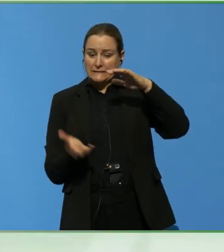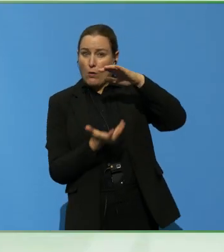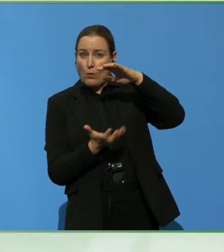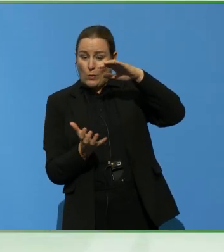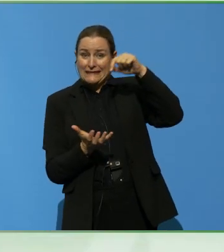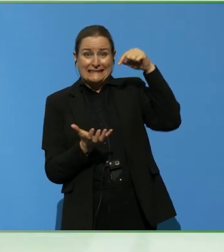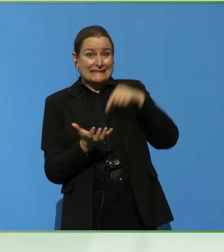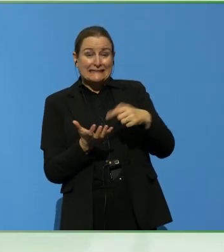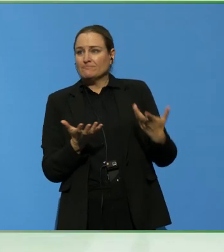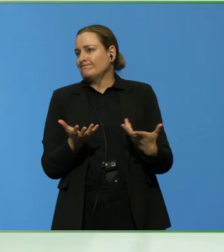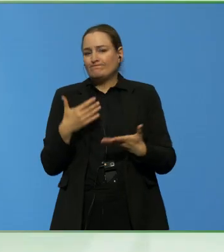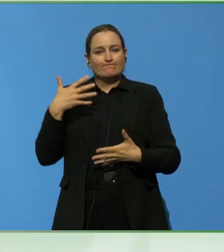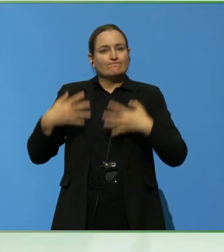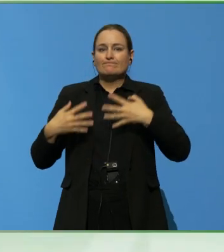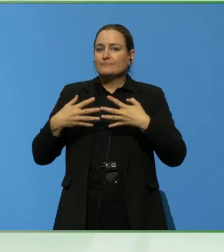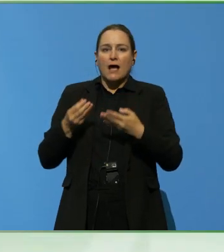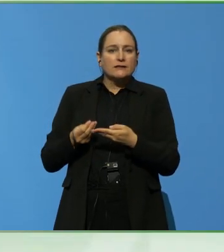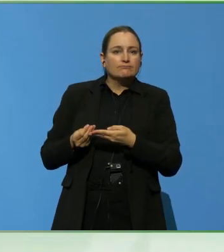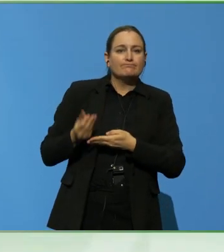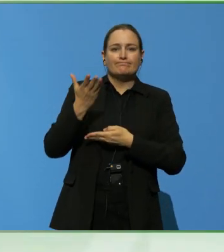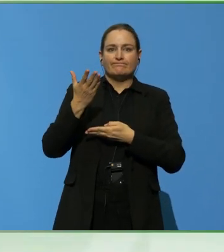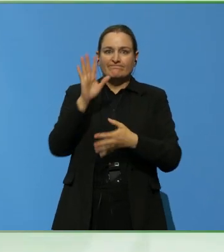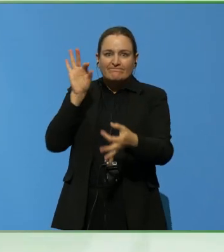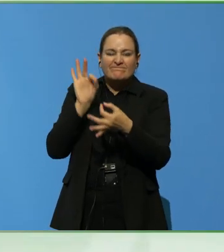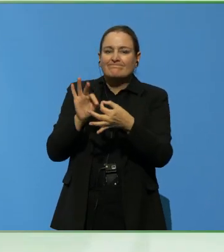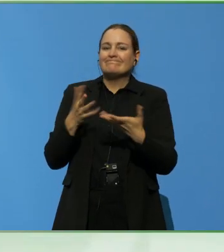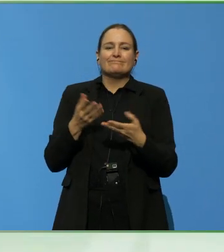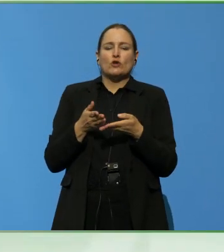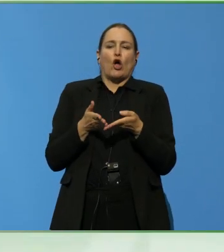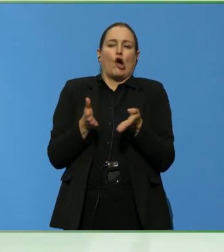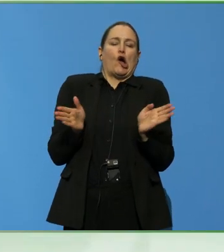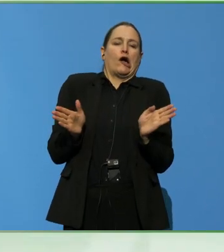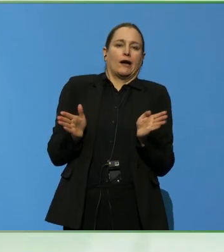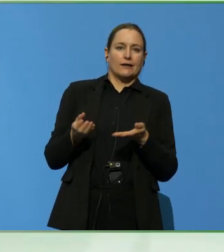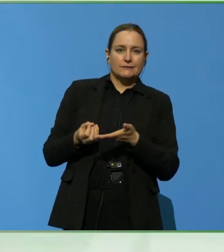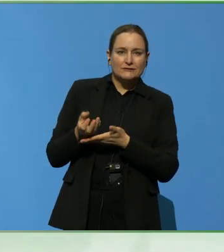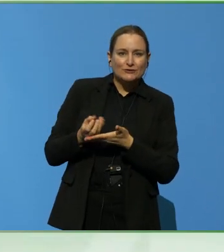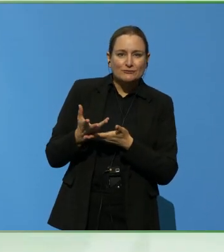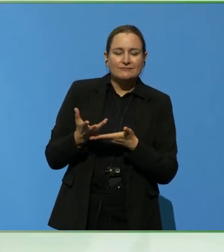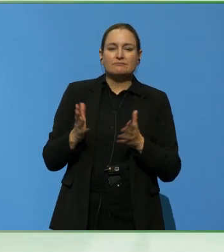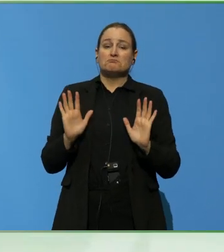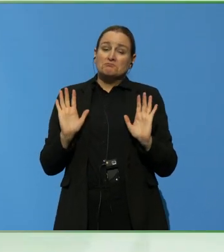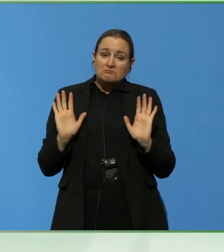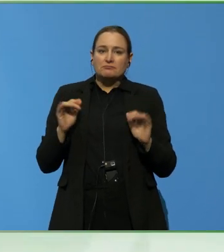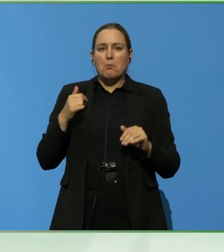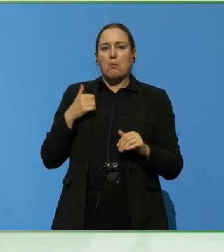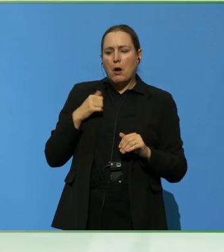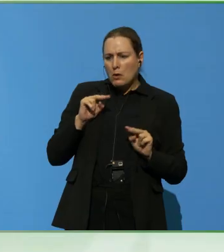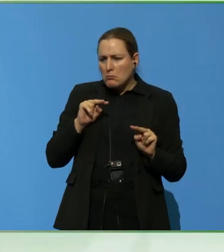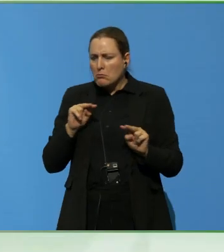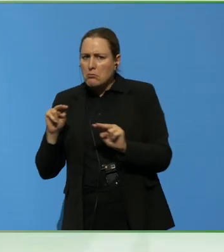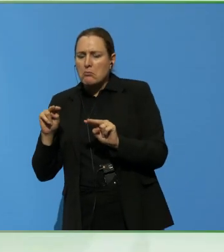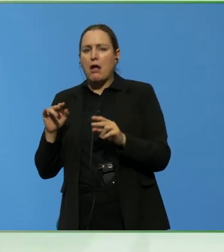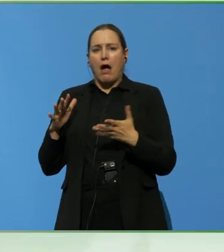are not coming up with the exact data, but we have reported that survivors of GBV, older women, and